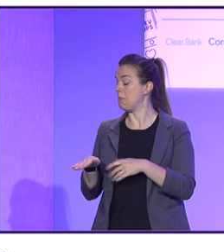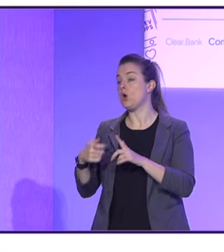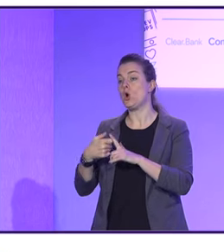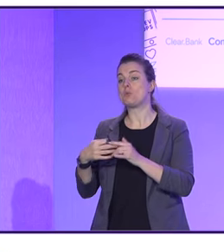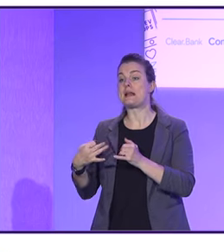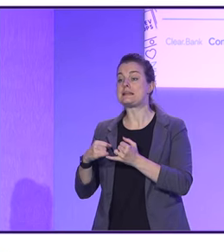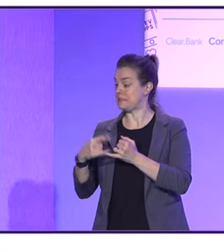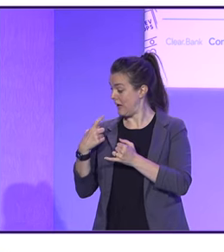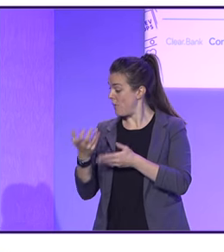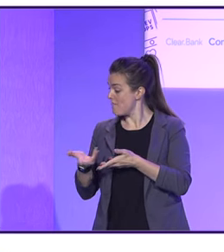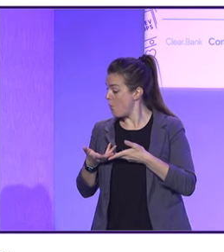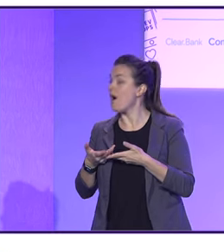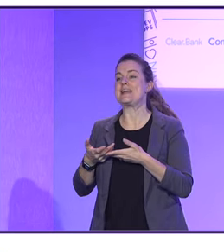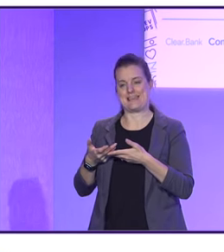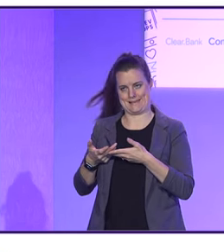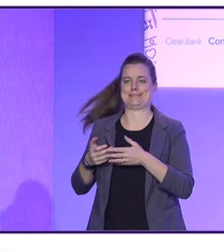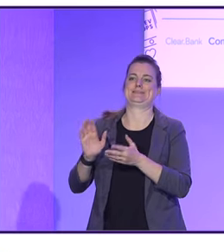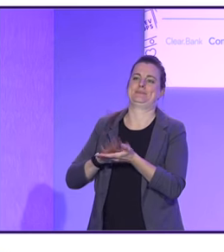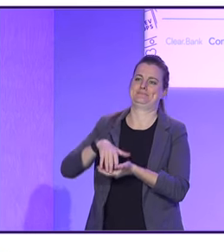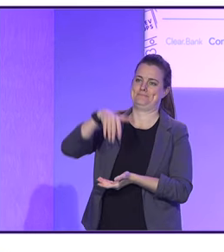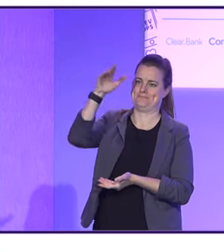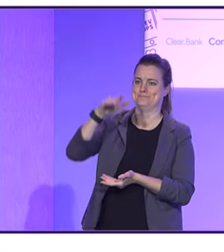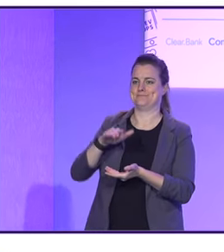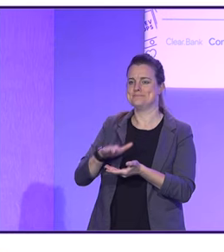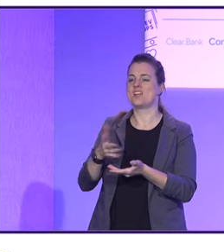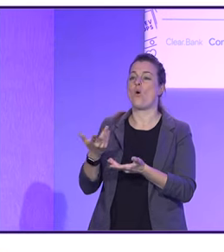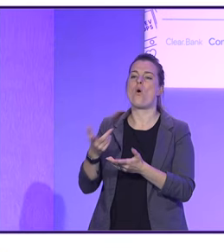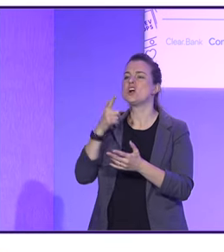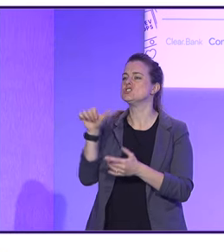horizontal scaling easily as well. So an application's running 3 instances,